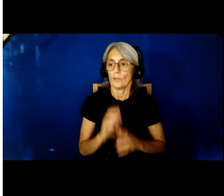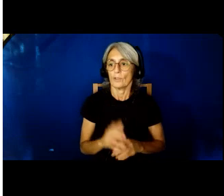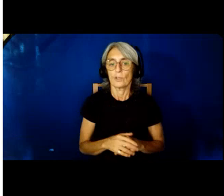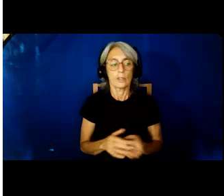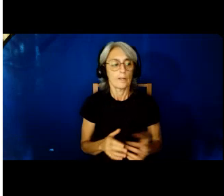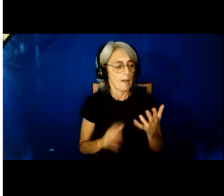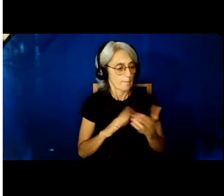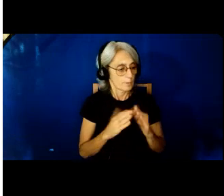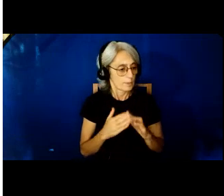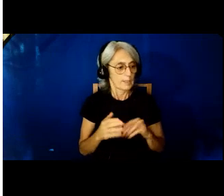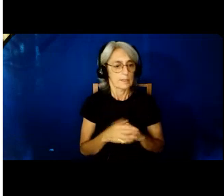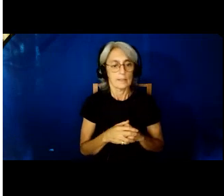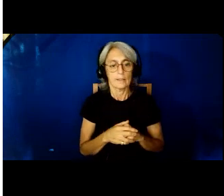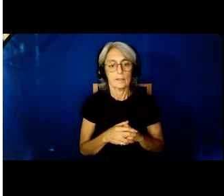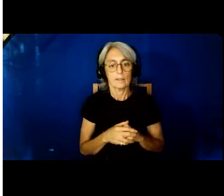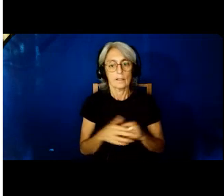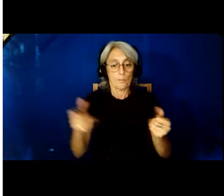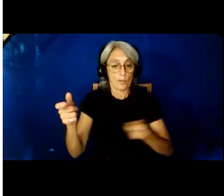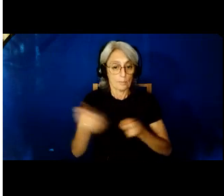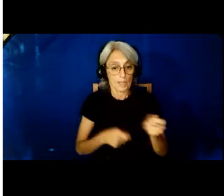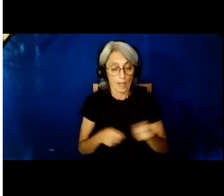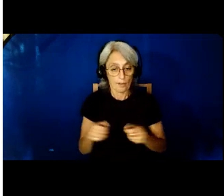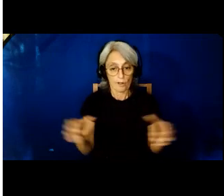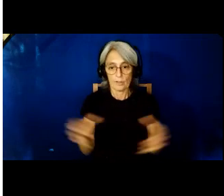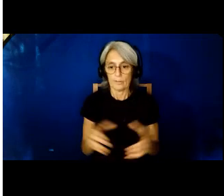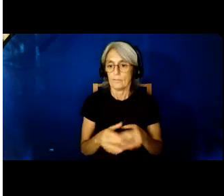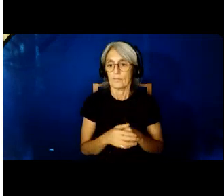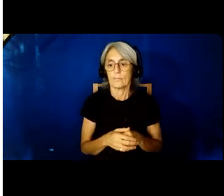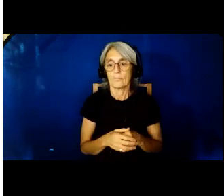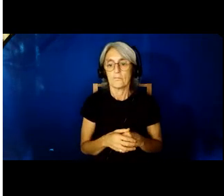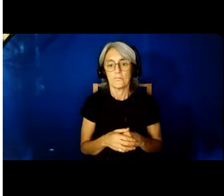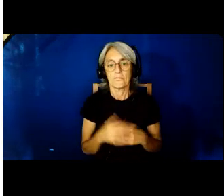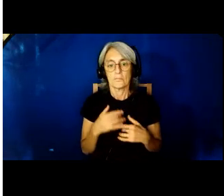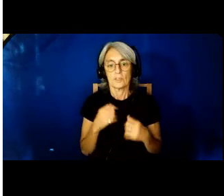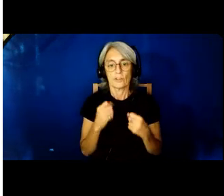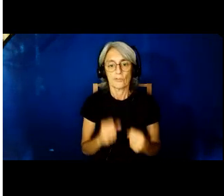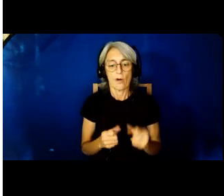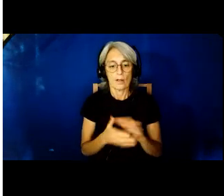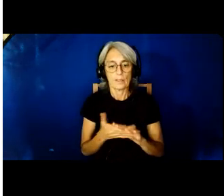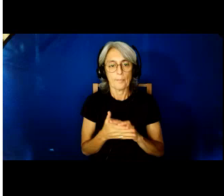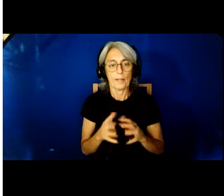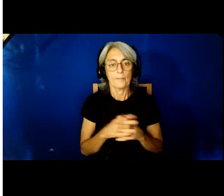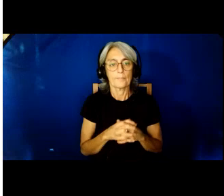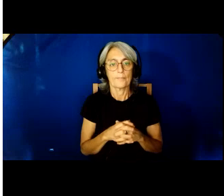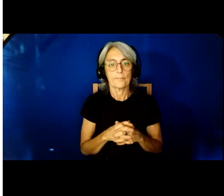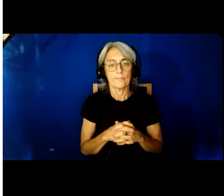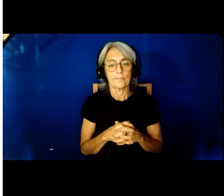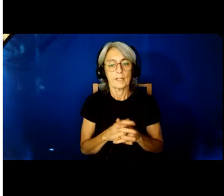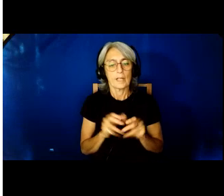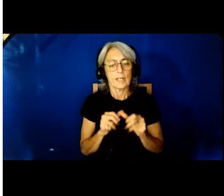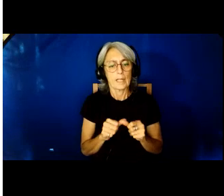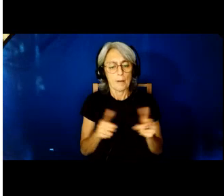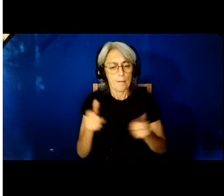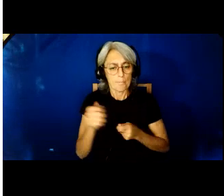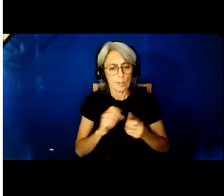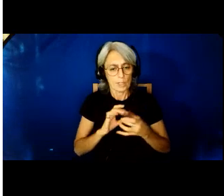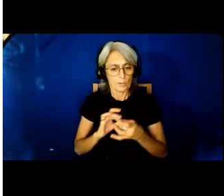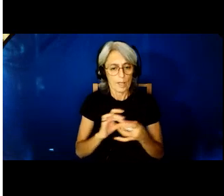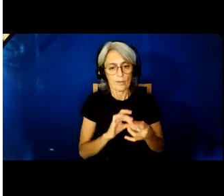communities and you pull them together, it tends to be a stronger bond. So keep pulling together, keep helping us